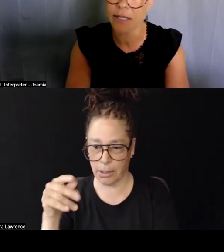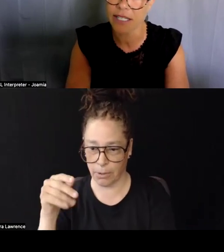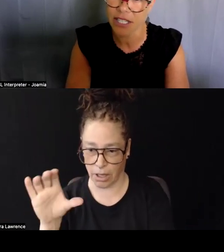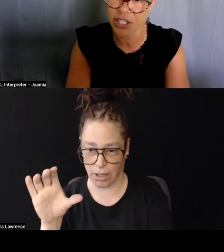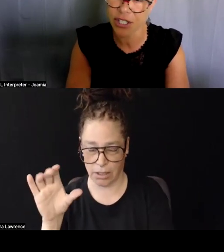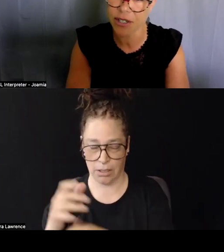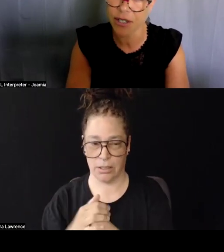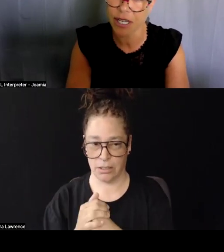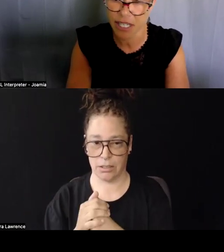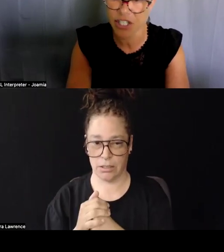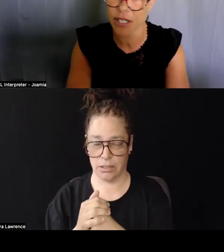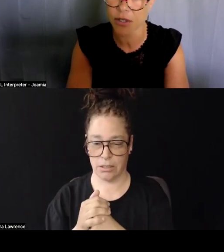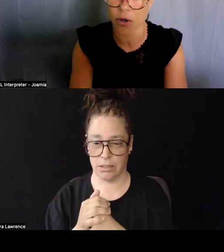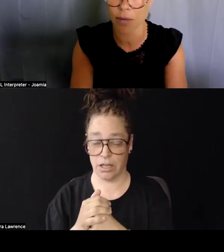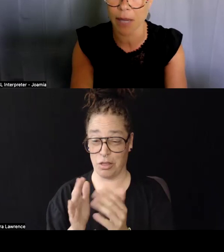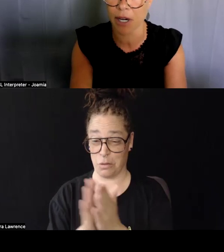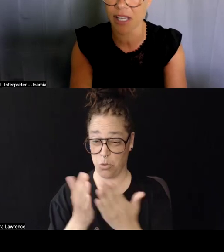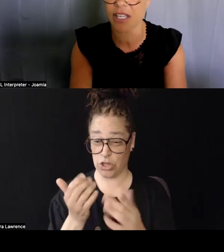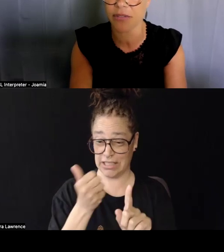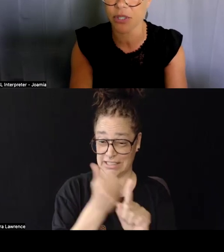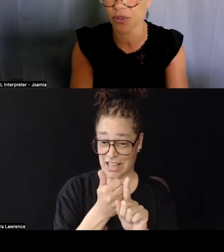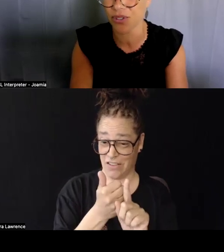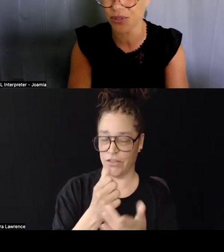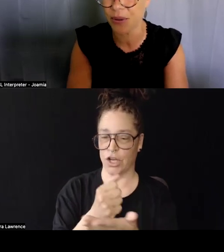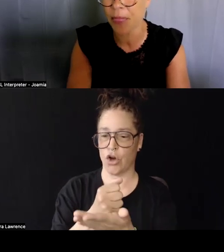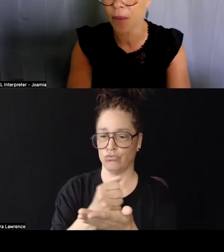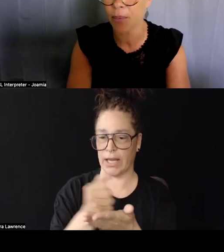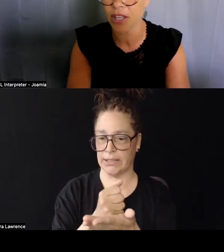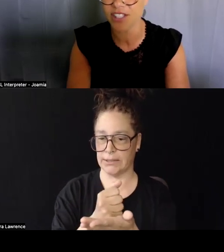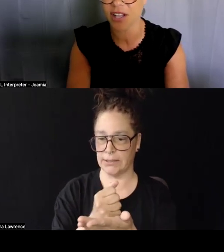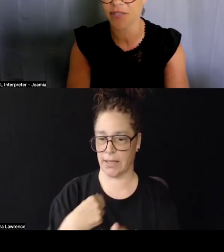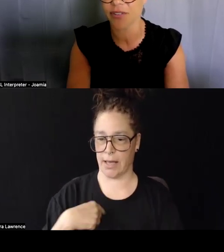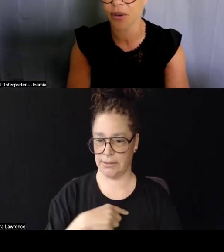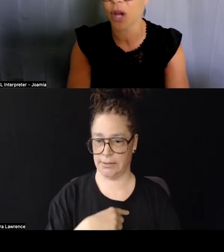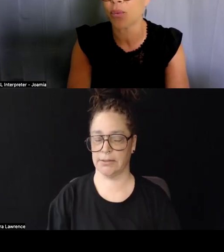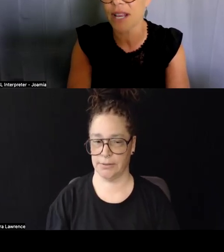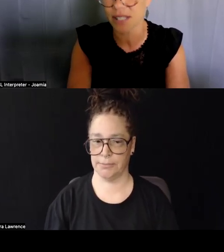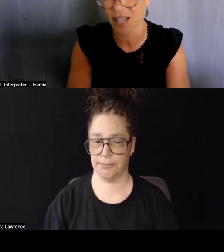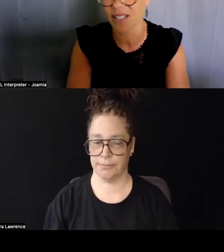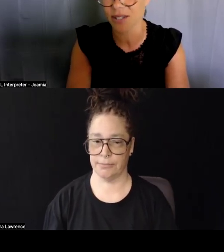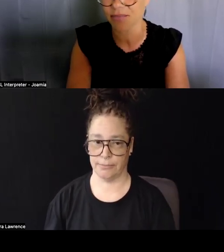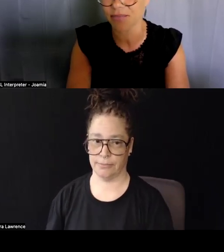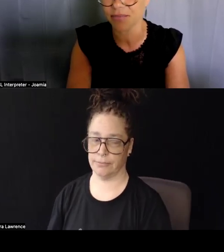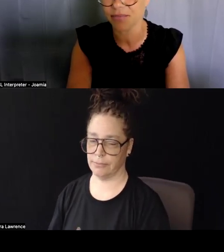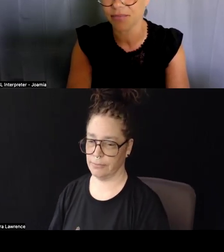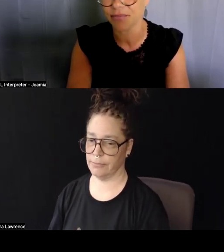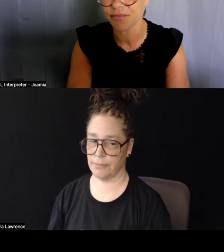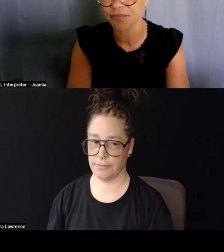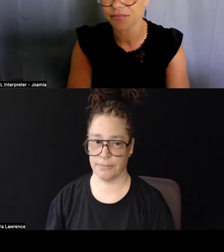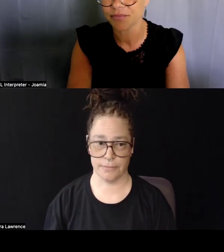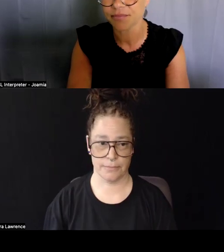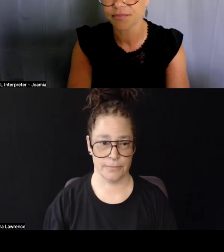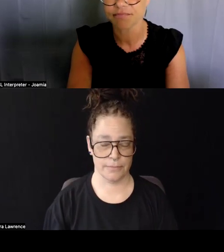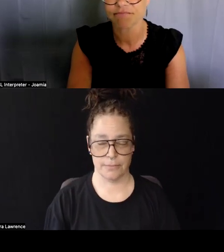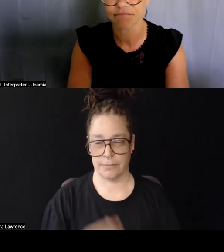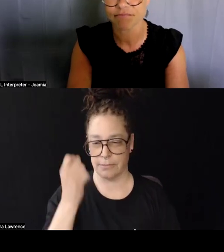Black, Indigenous, or BIPOC individuals. The book itself erases us.